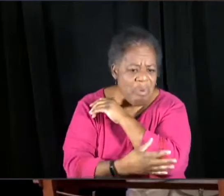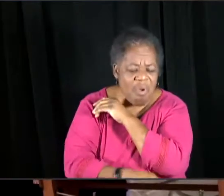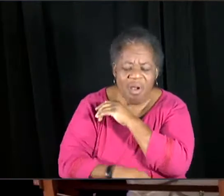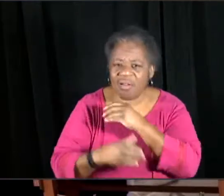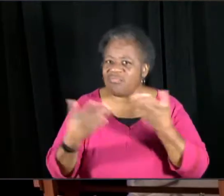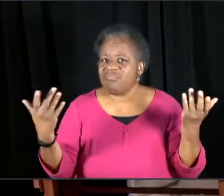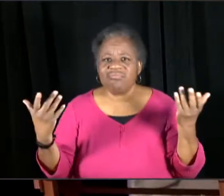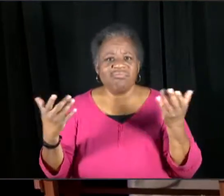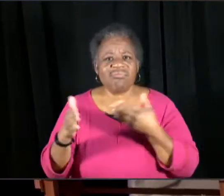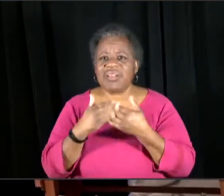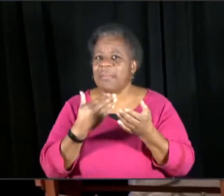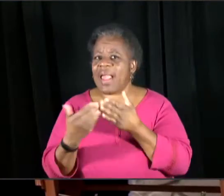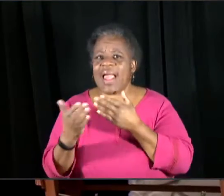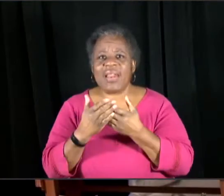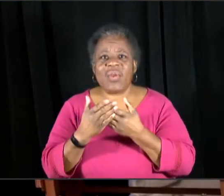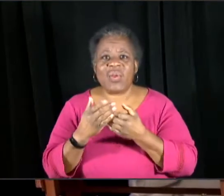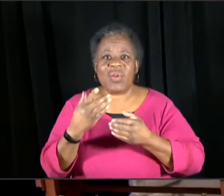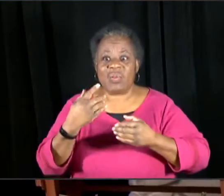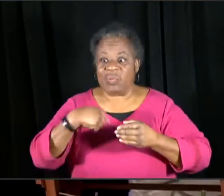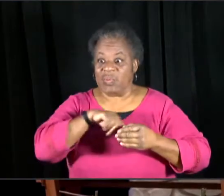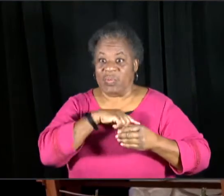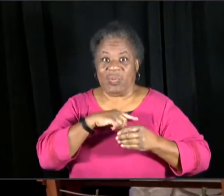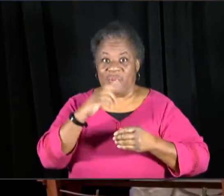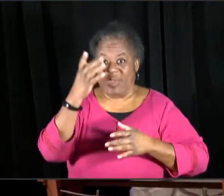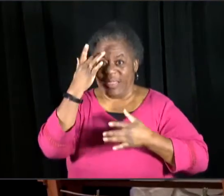We're all the same when we're sick.